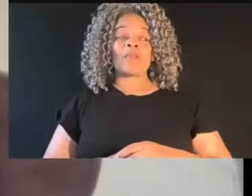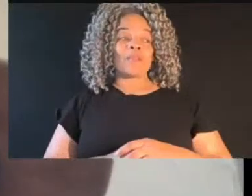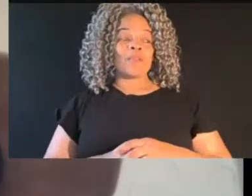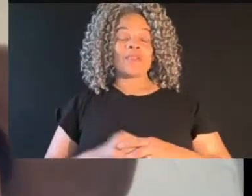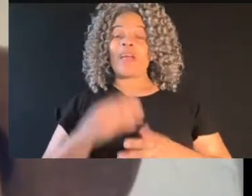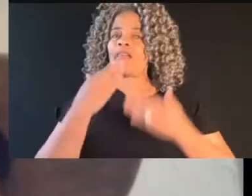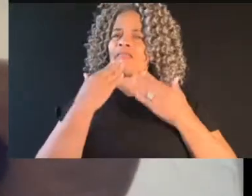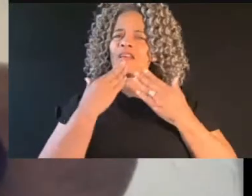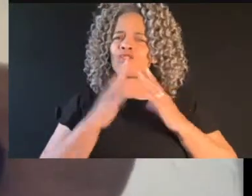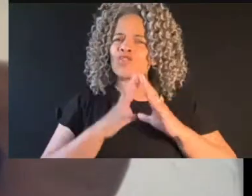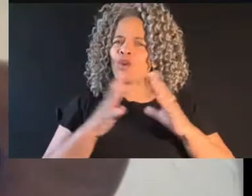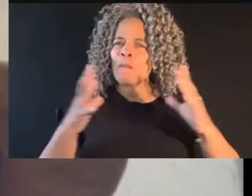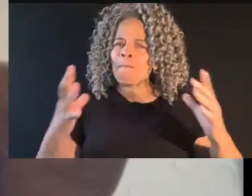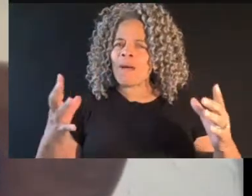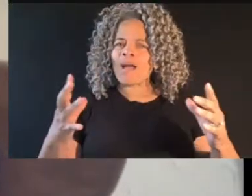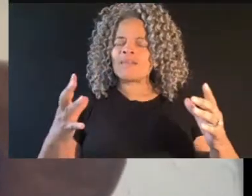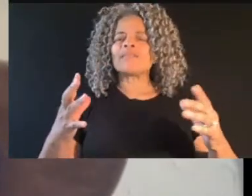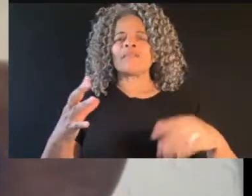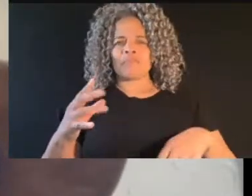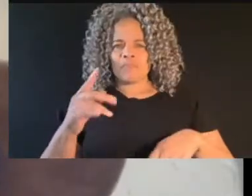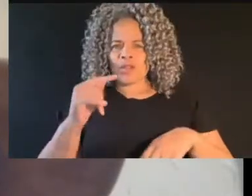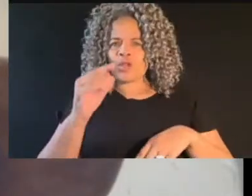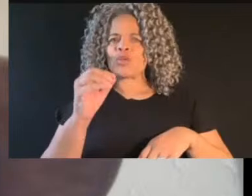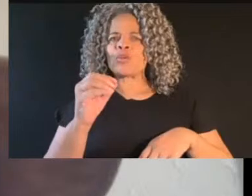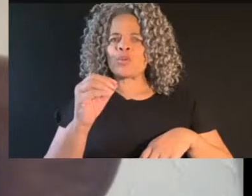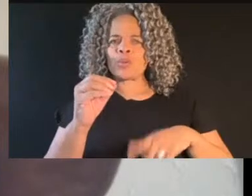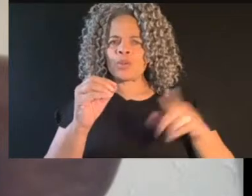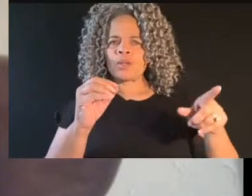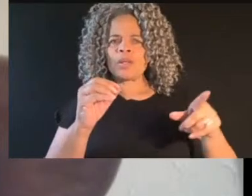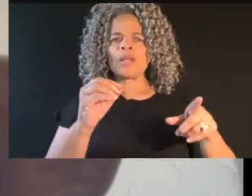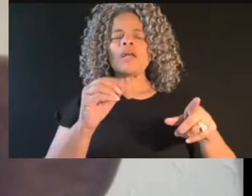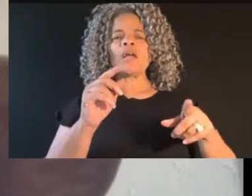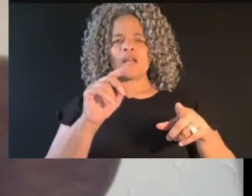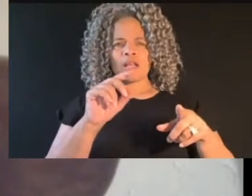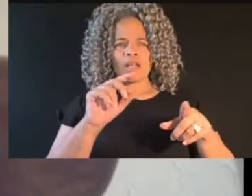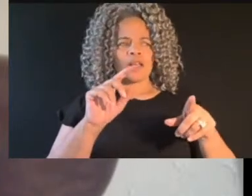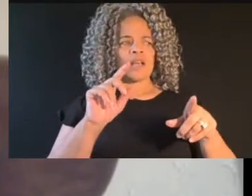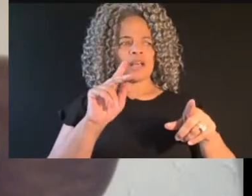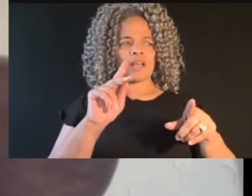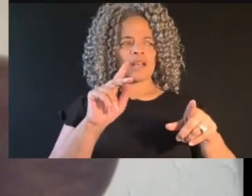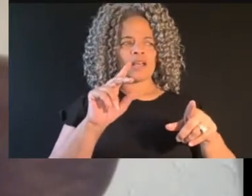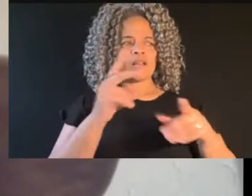Thank you so much to, oh, not yet.